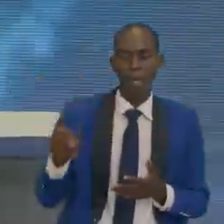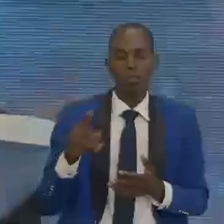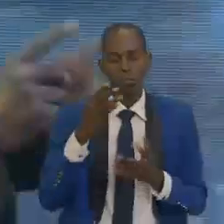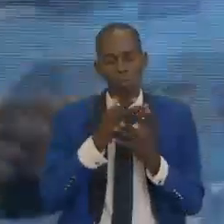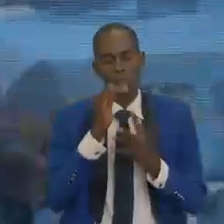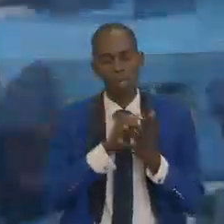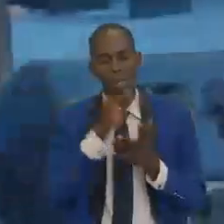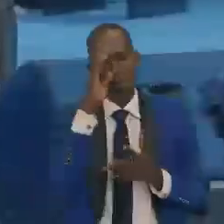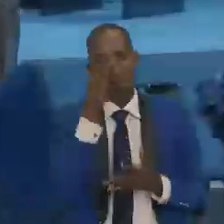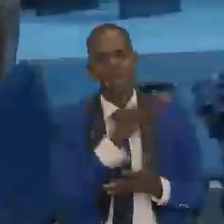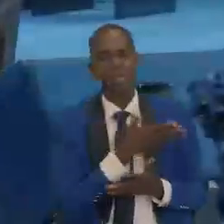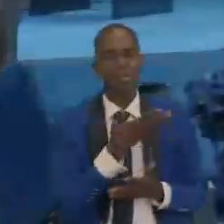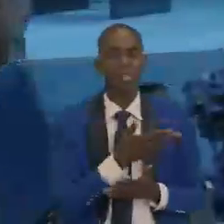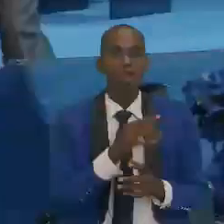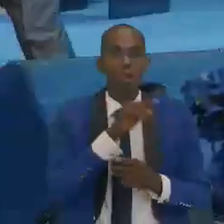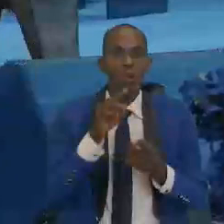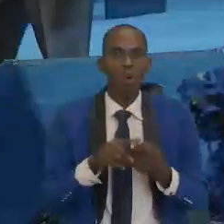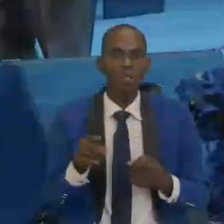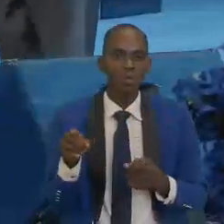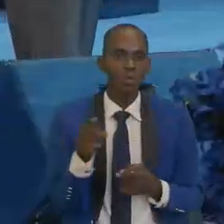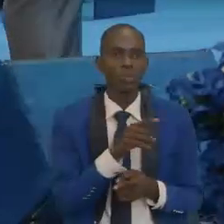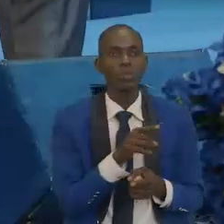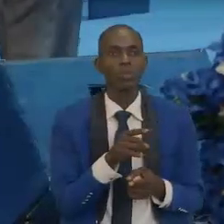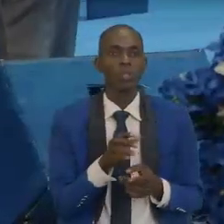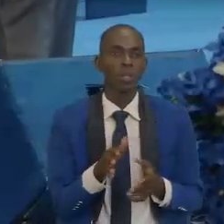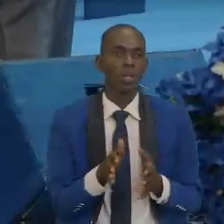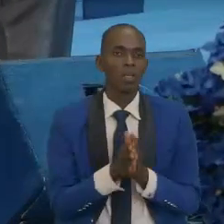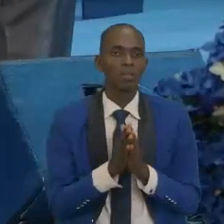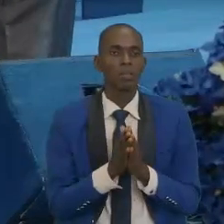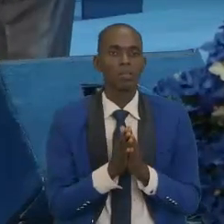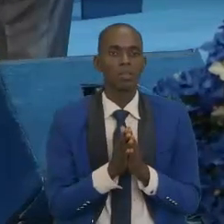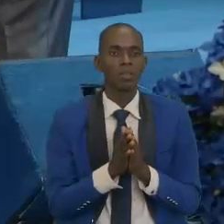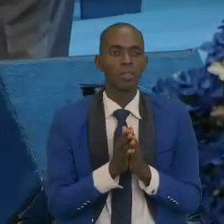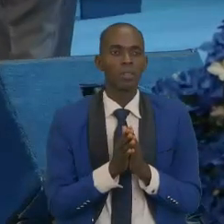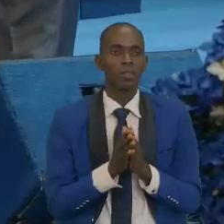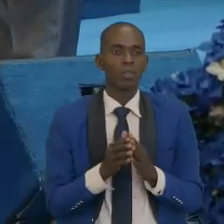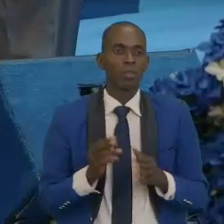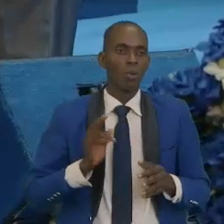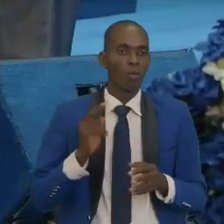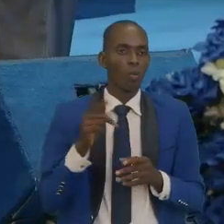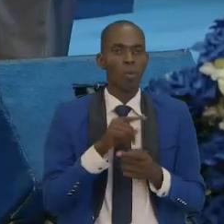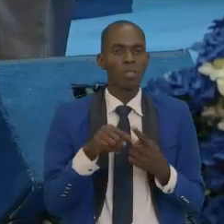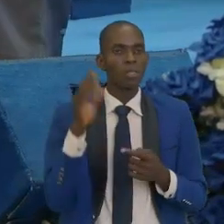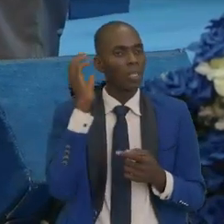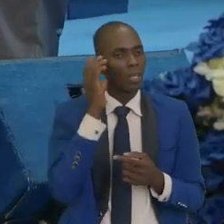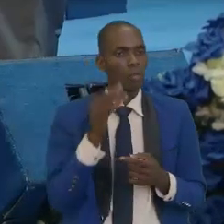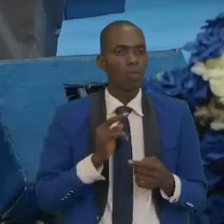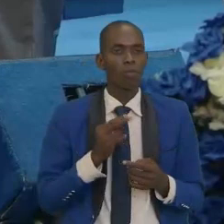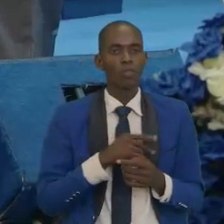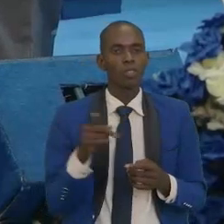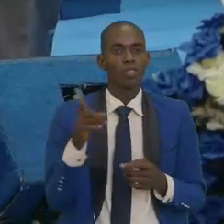When ye heard us, ye received it not as the word of men,